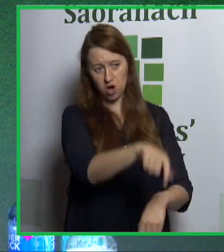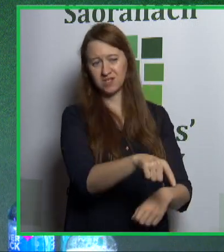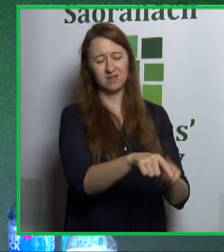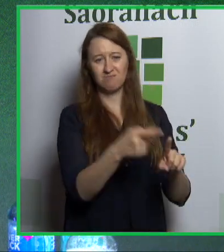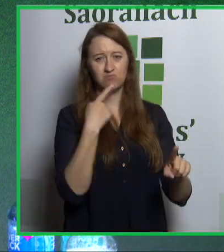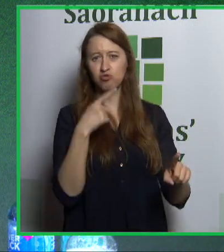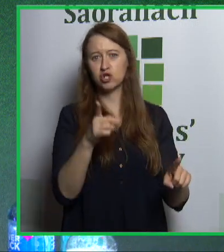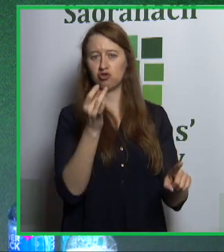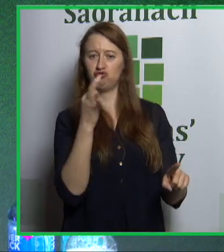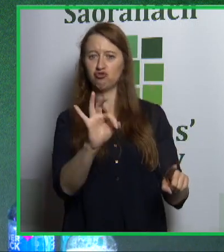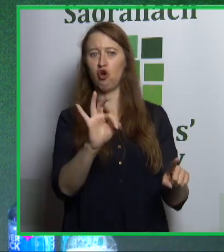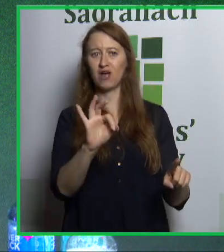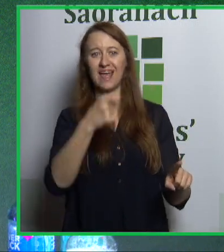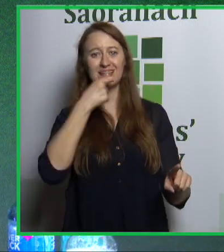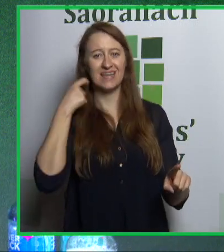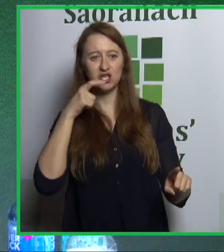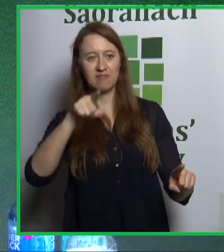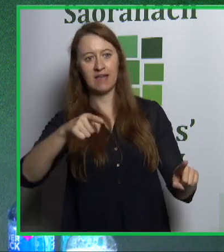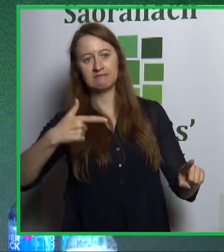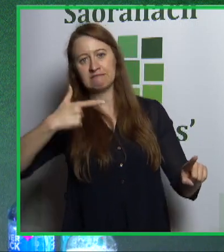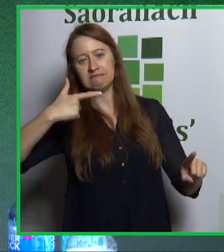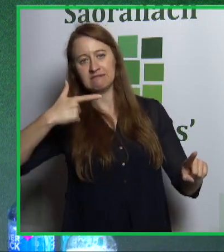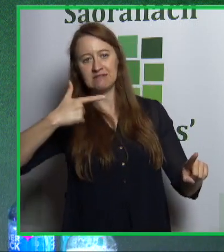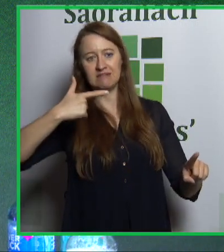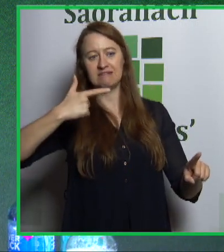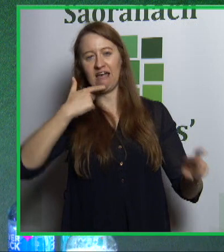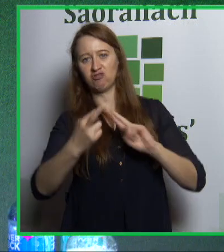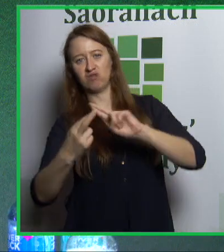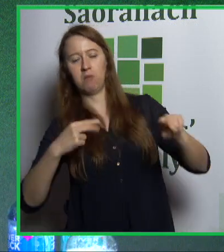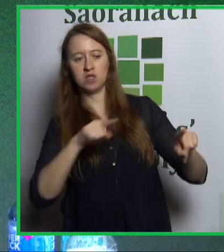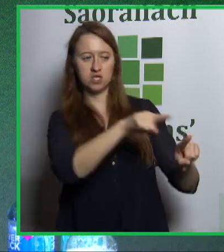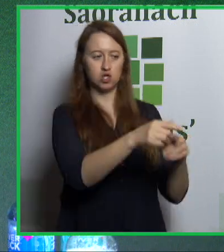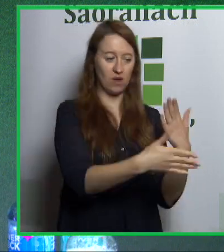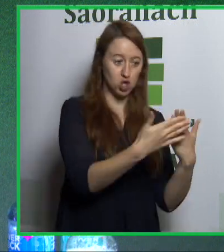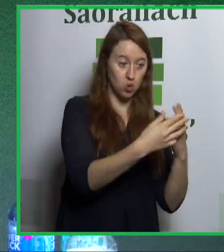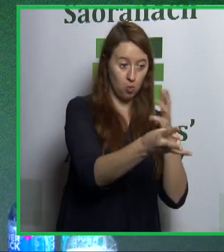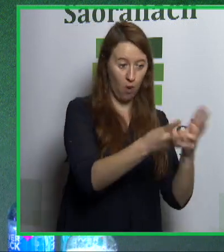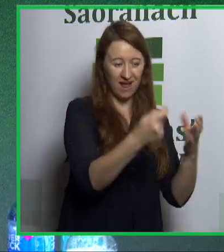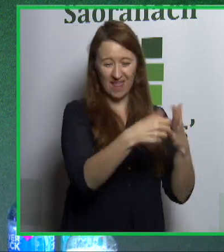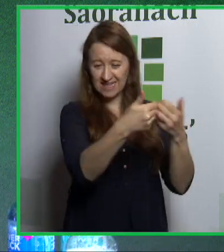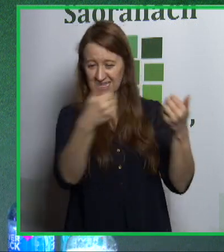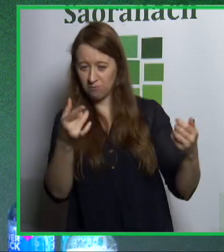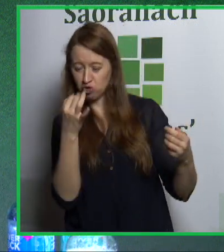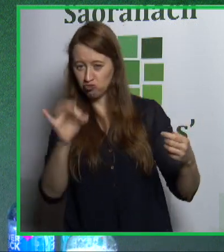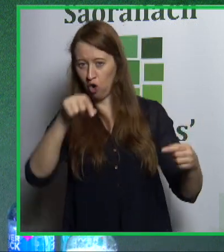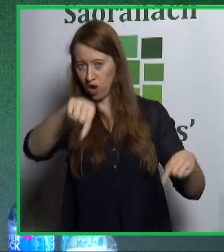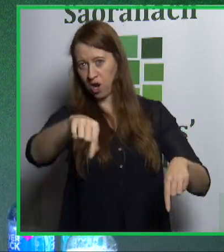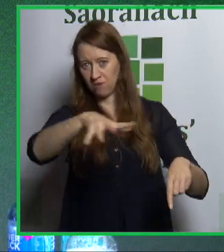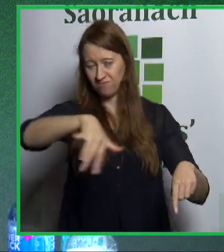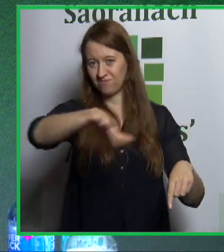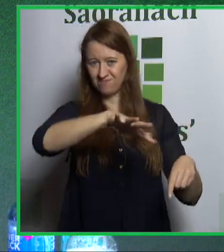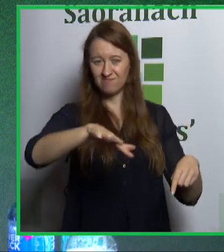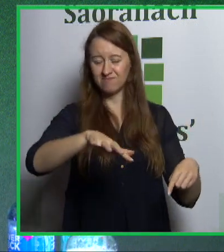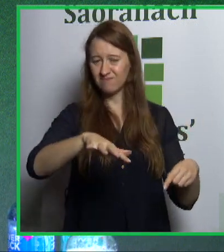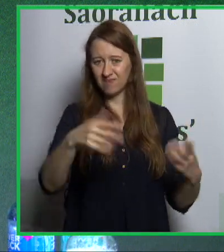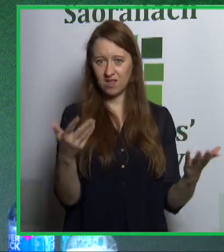is kind of a secondary response to youth work. You're trying to be a positive peer mentor for these kids out there.